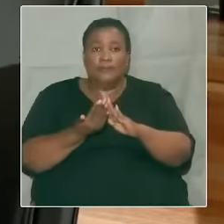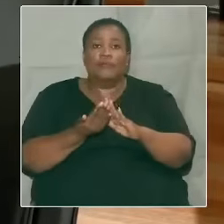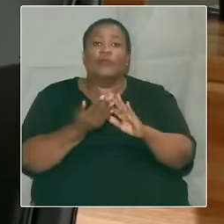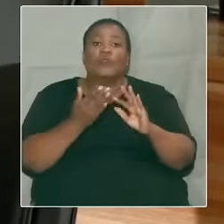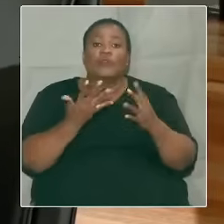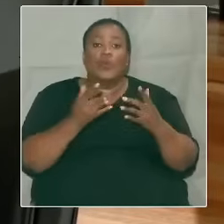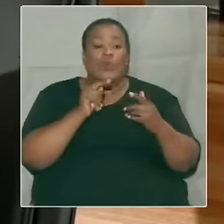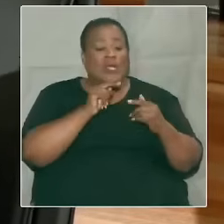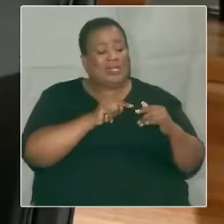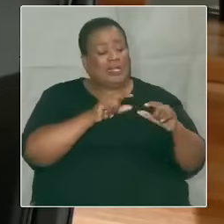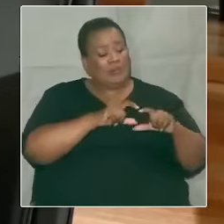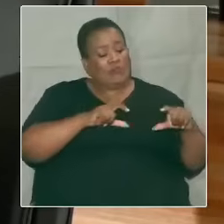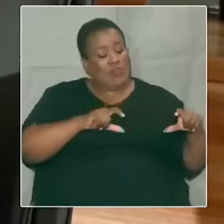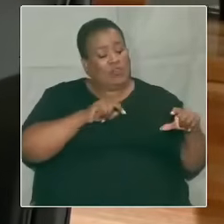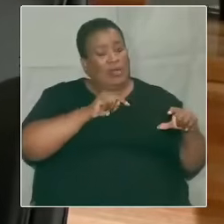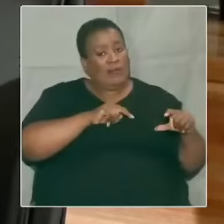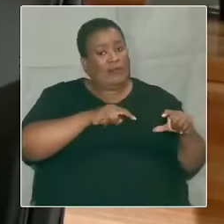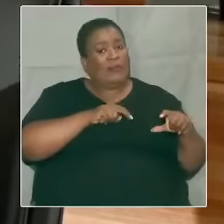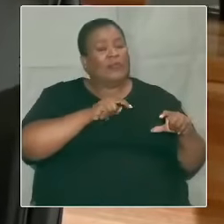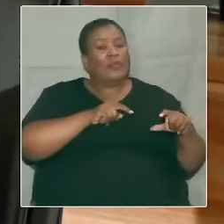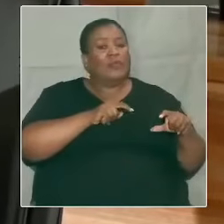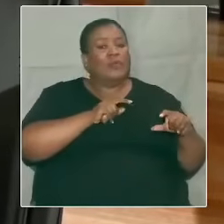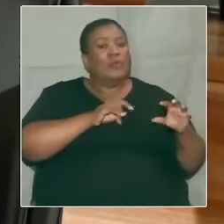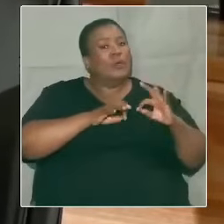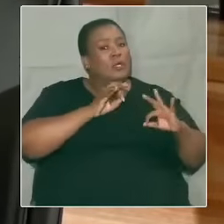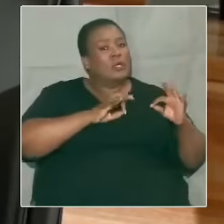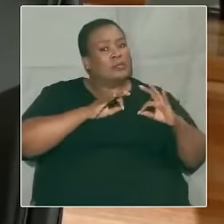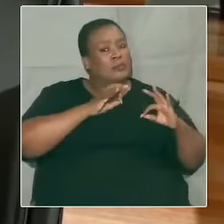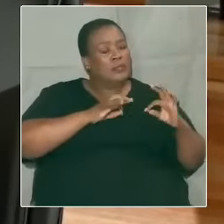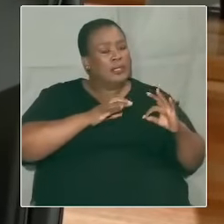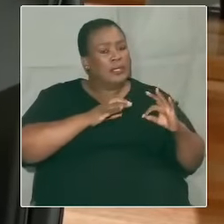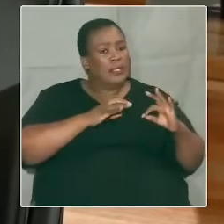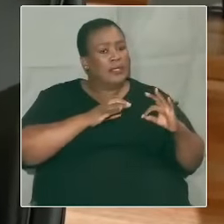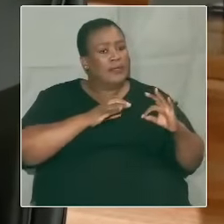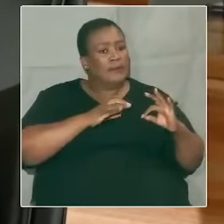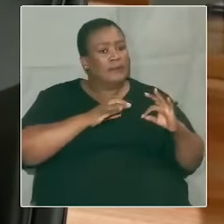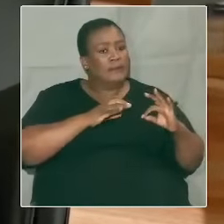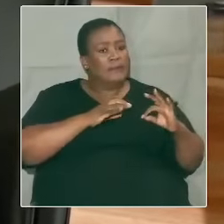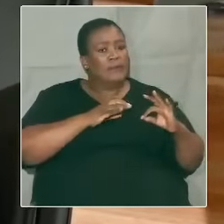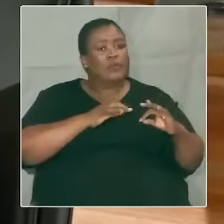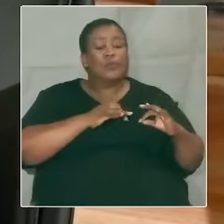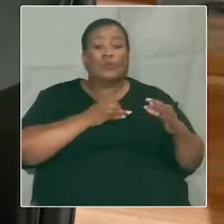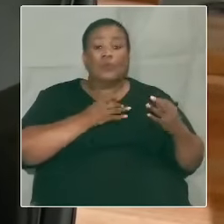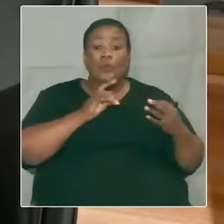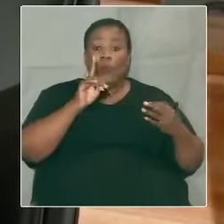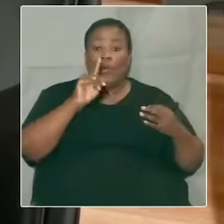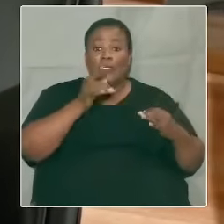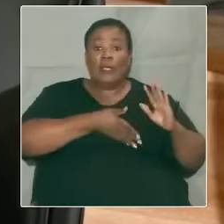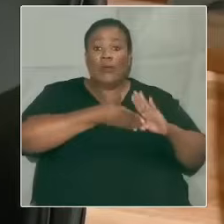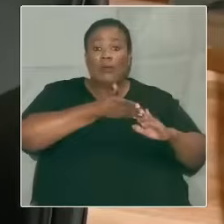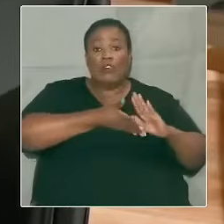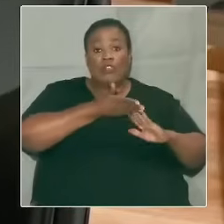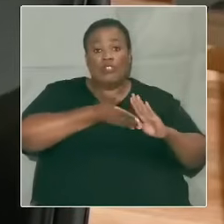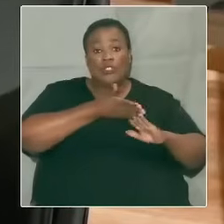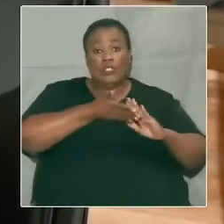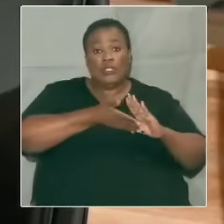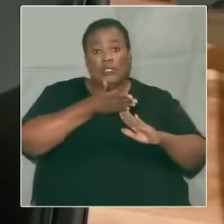in this paragraph, you articulate that the operations